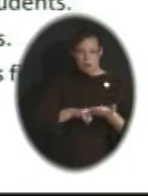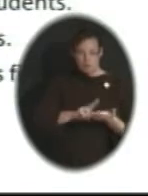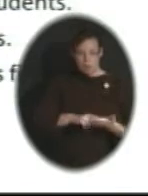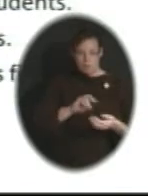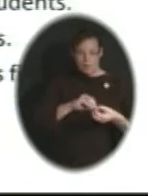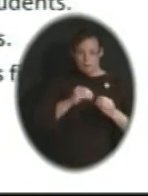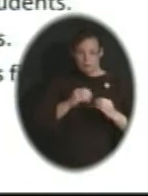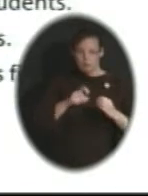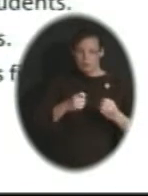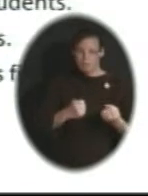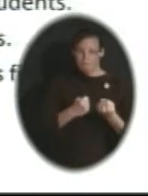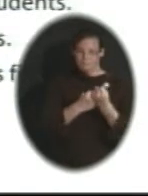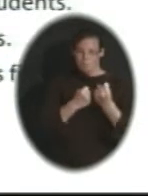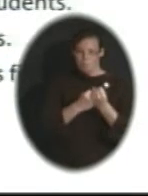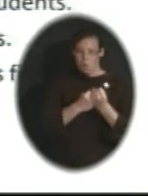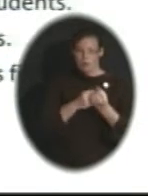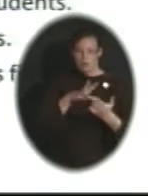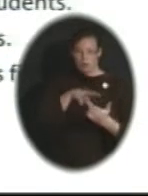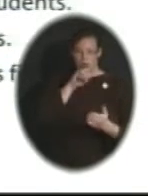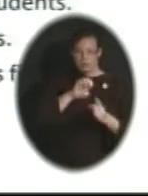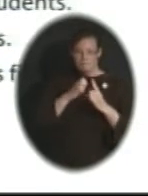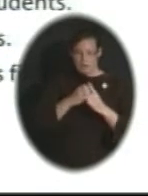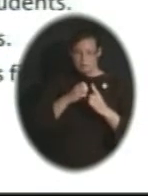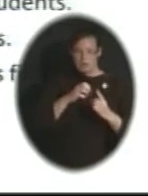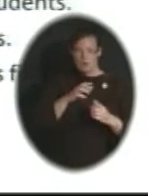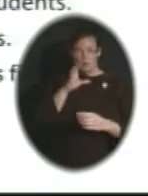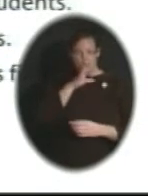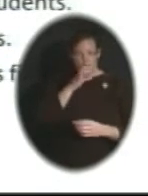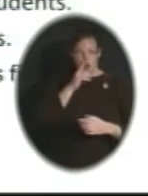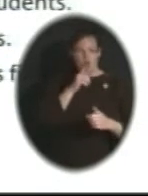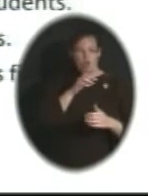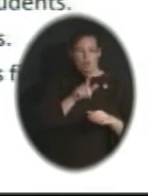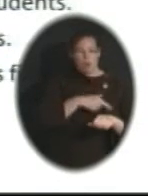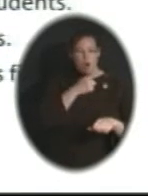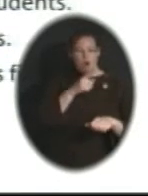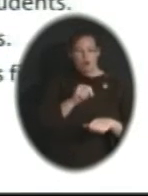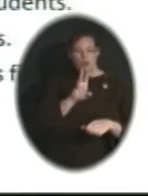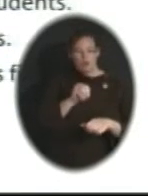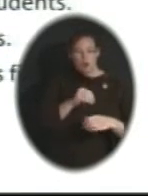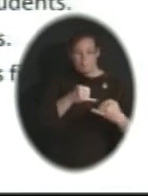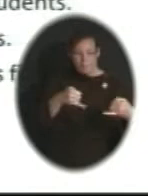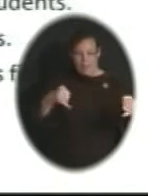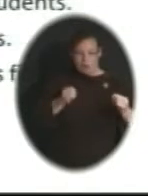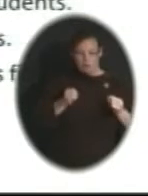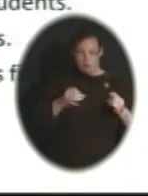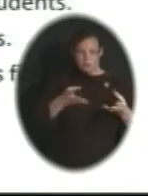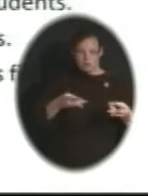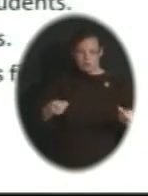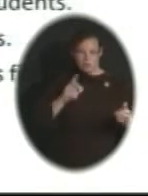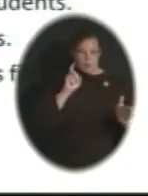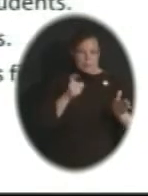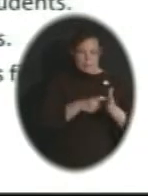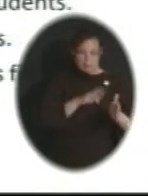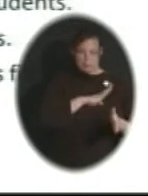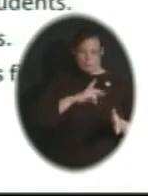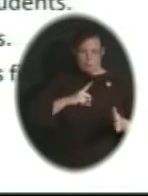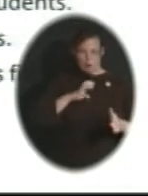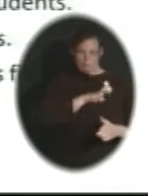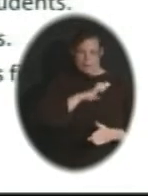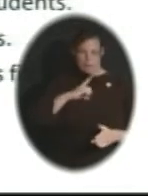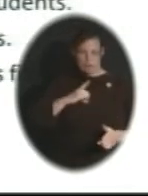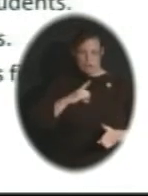learning environment for all students. We're seeking long-term boundary solutions, and we recognize the Board of Education's